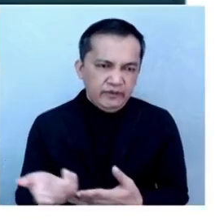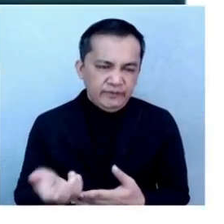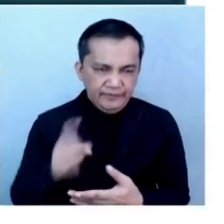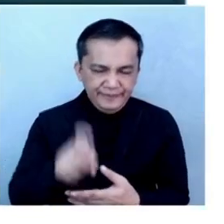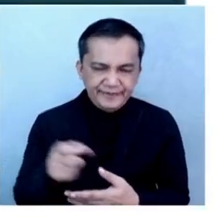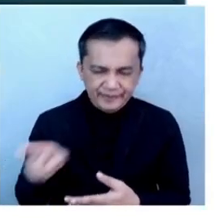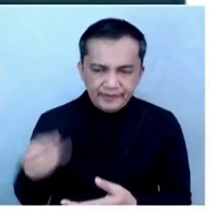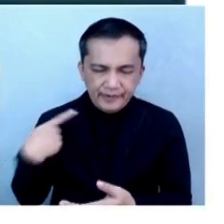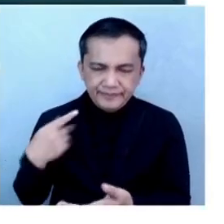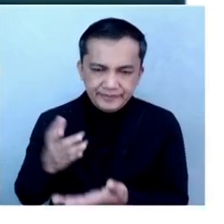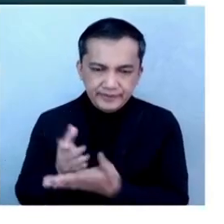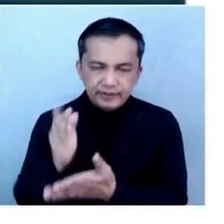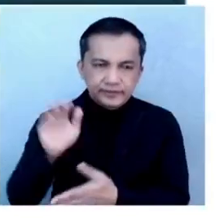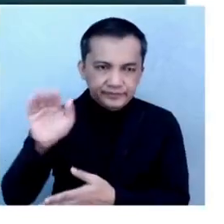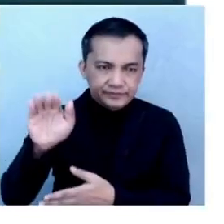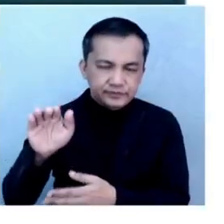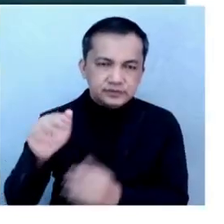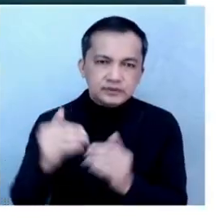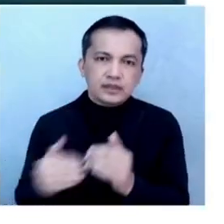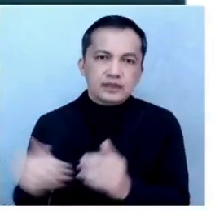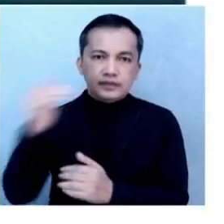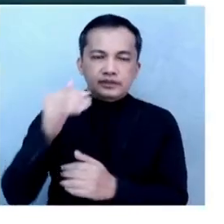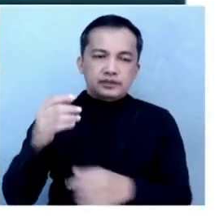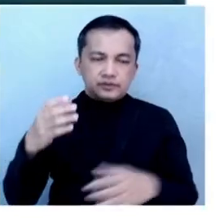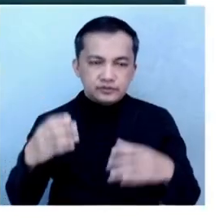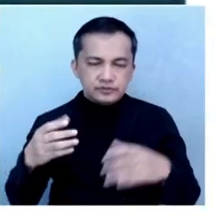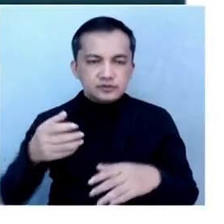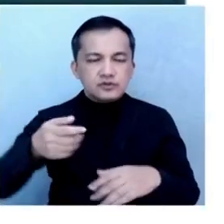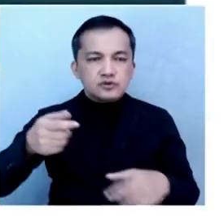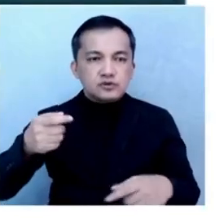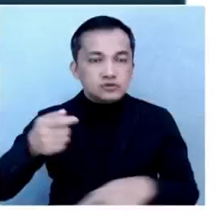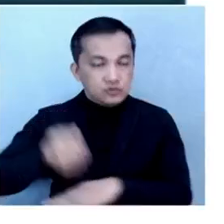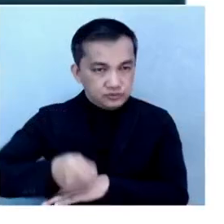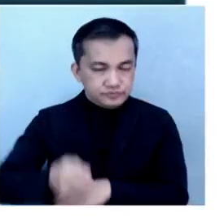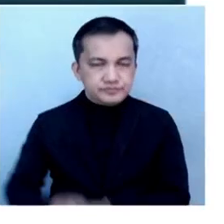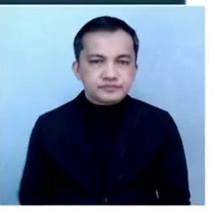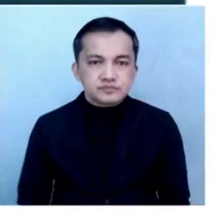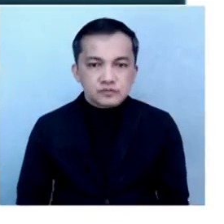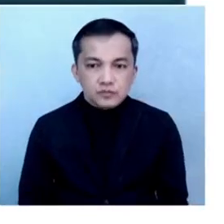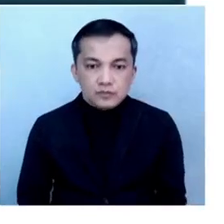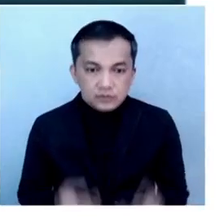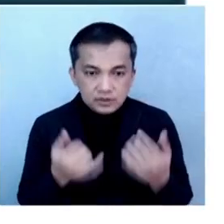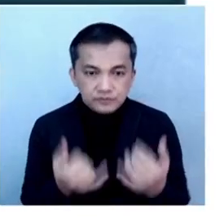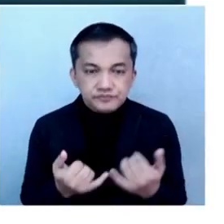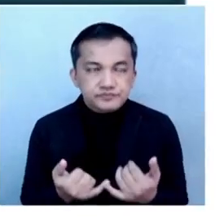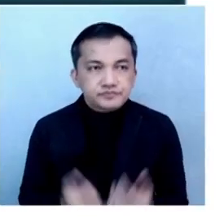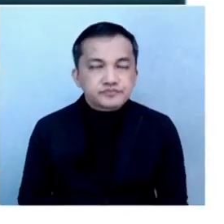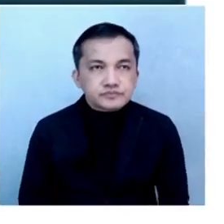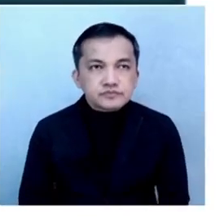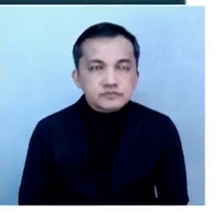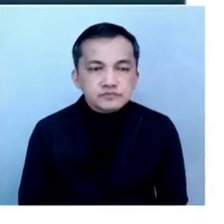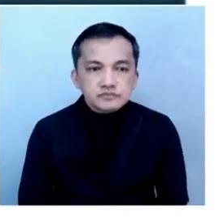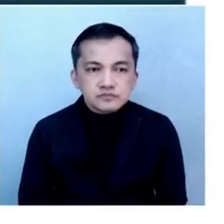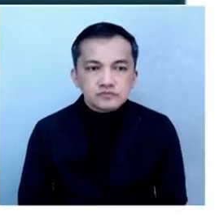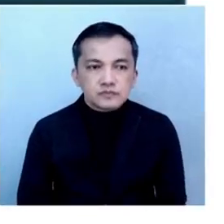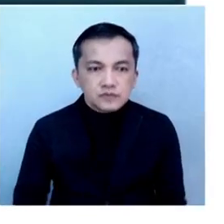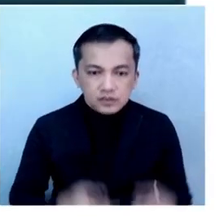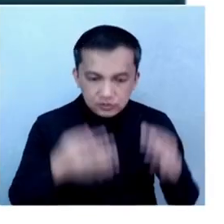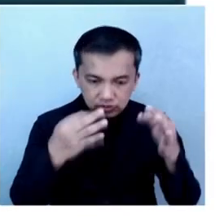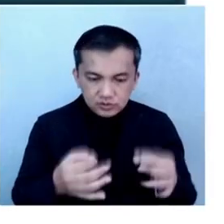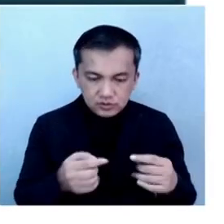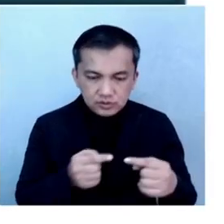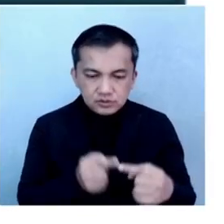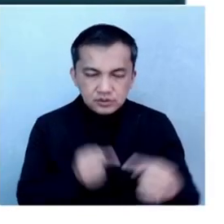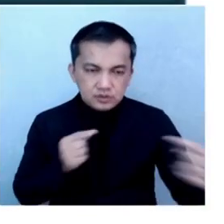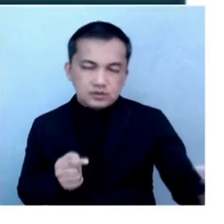to appeal to a higher court. And in the meantime, if it is if the ruling is against us,